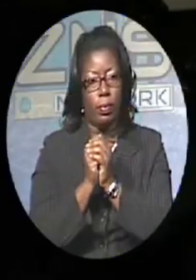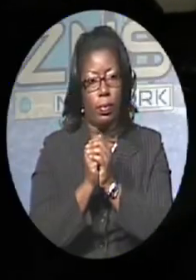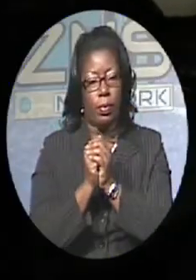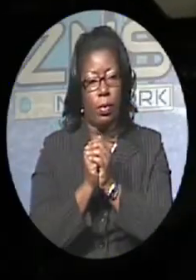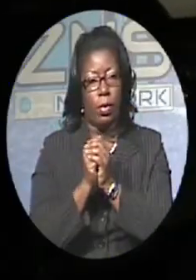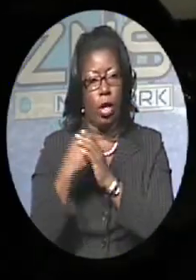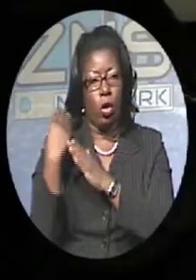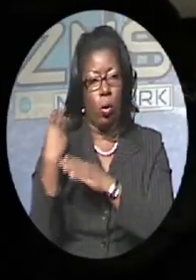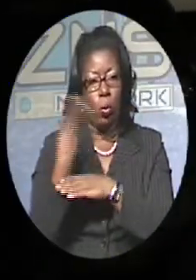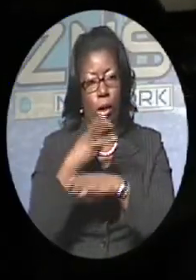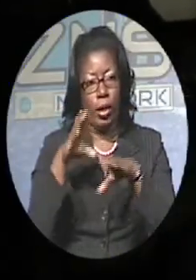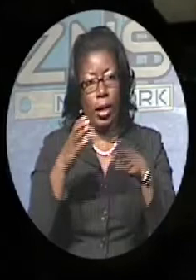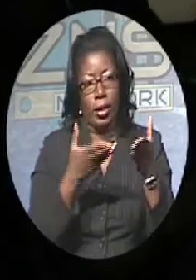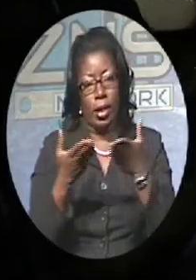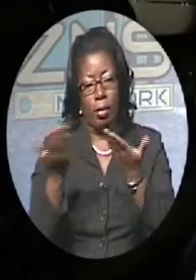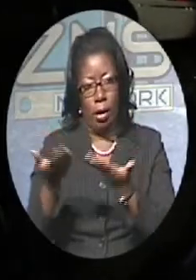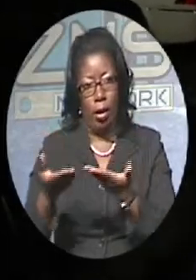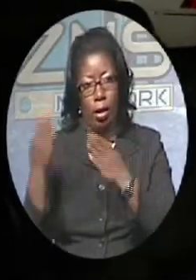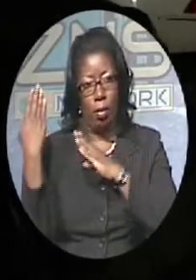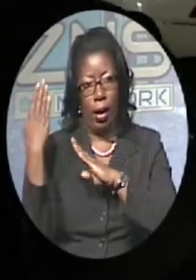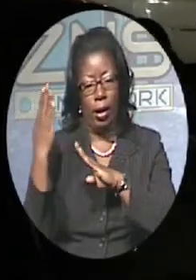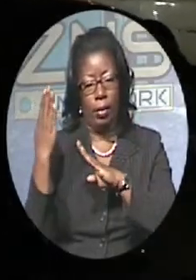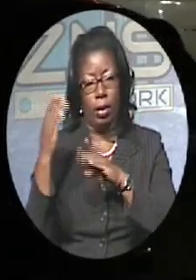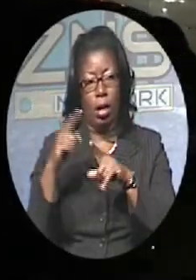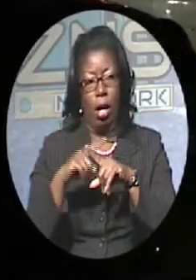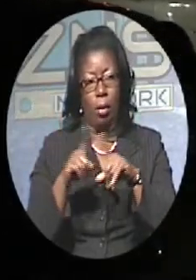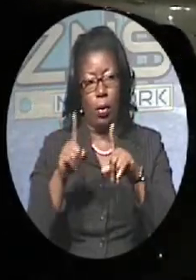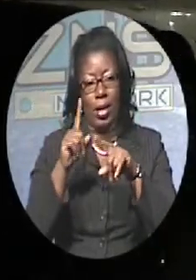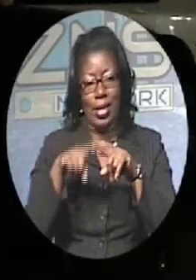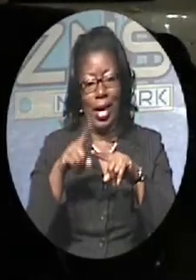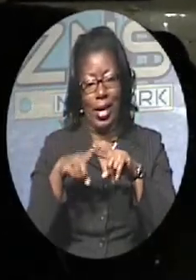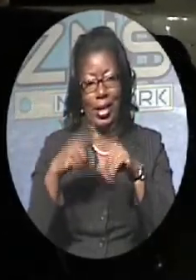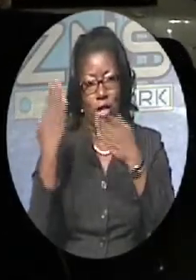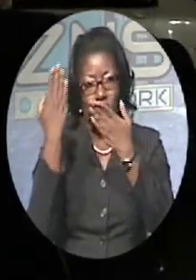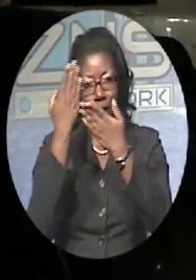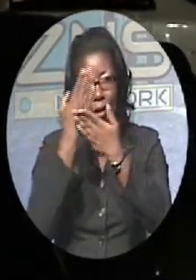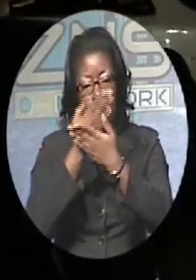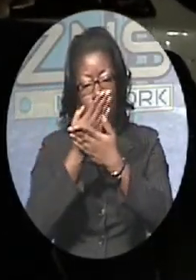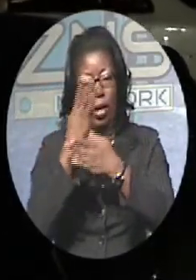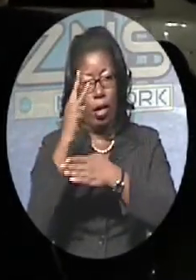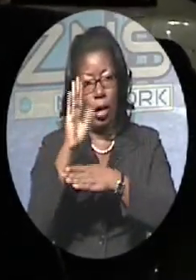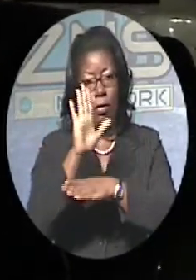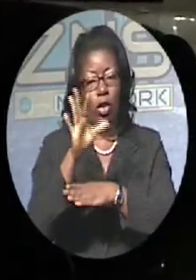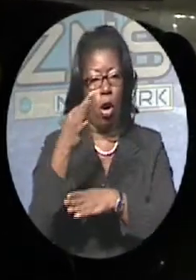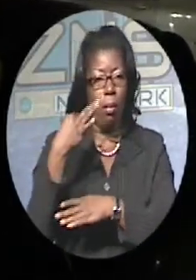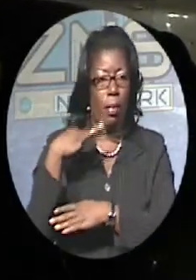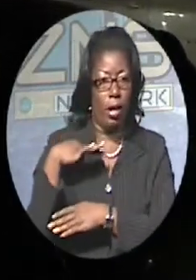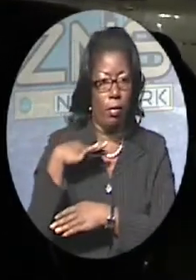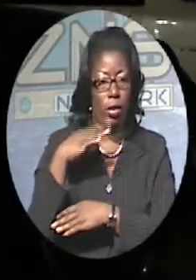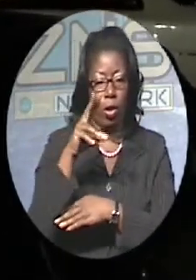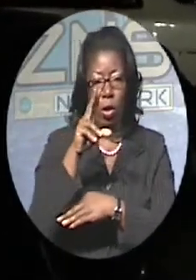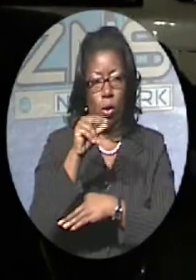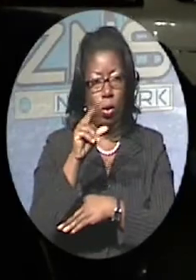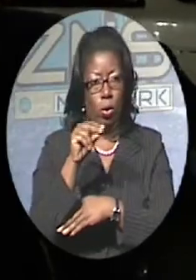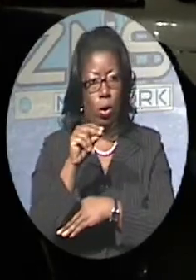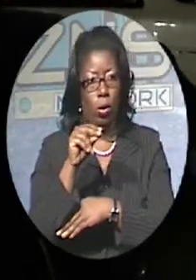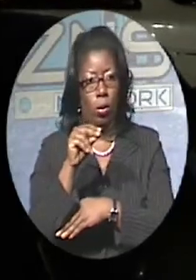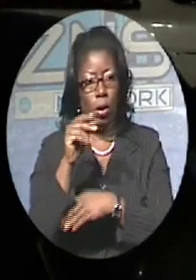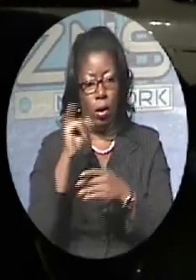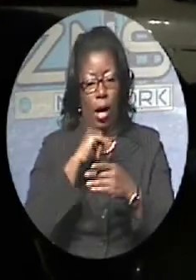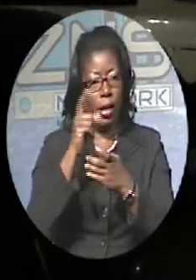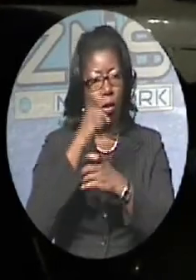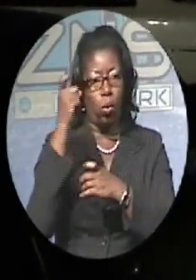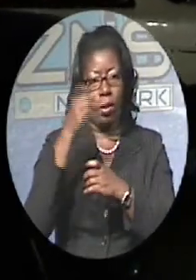take them here in the Bahamas. You know, you can't just shadow these kids for your benefits. I don't work out just for my benefits. I don't want